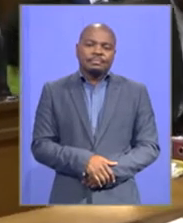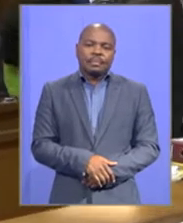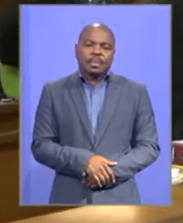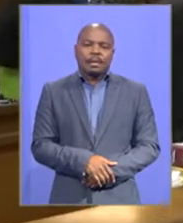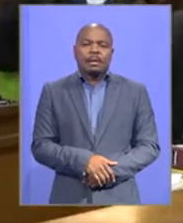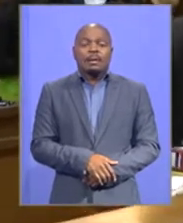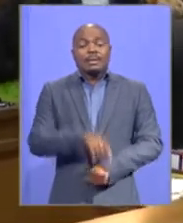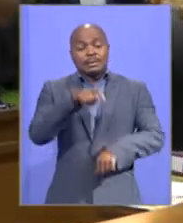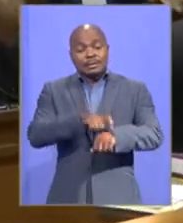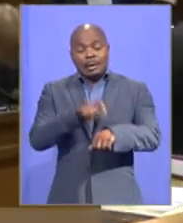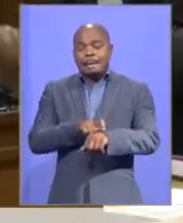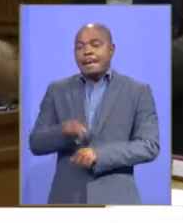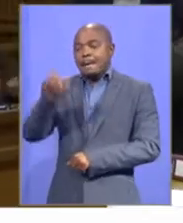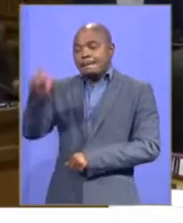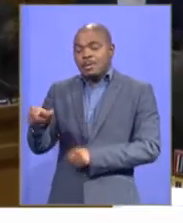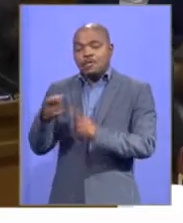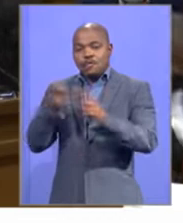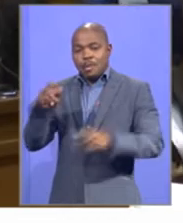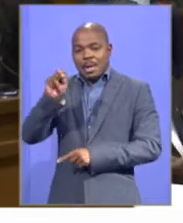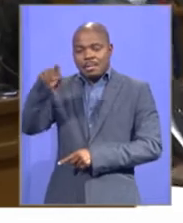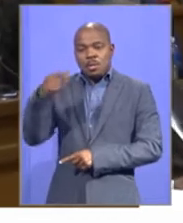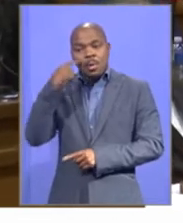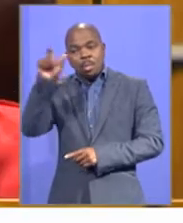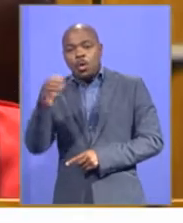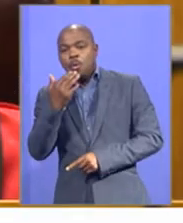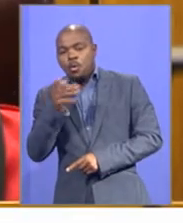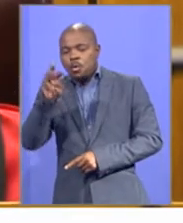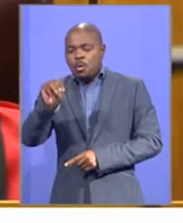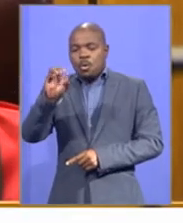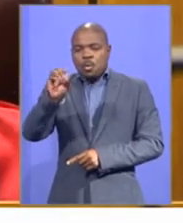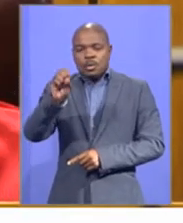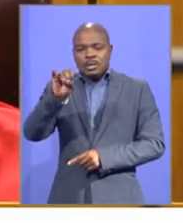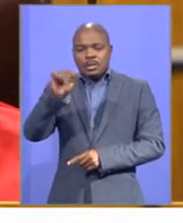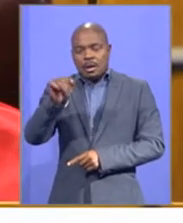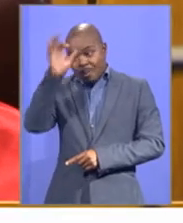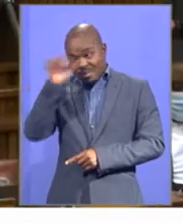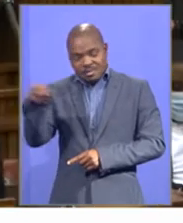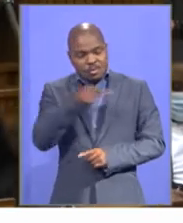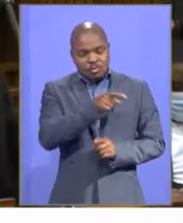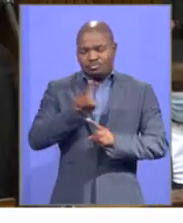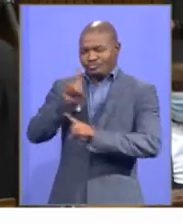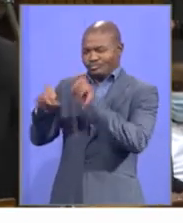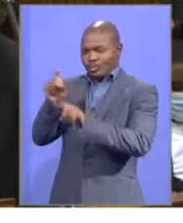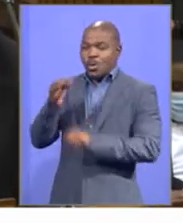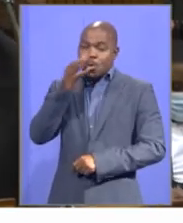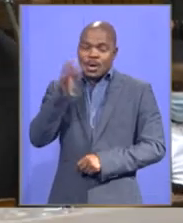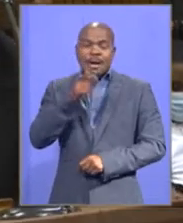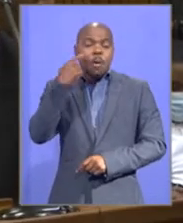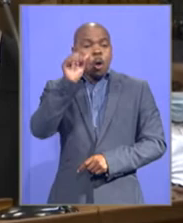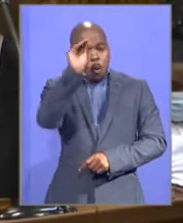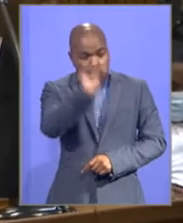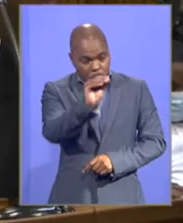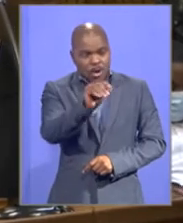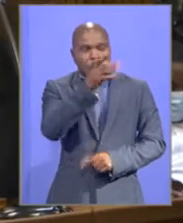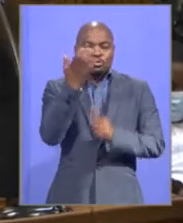Ka nako ya go botsolotswa ga paki ya puso e leng Sersanta Thabo Mosia, Tefo o boleletse kgotlatshekelo gore dipaki di tlile go rebola bosupi ba